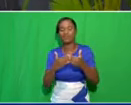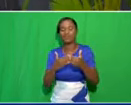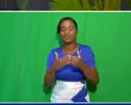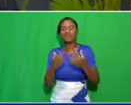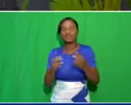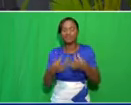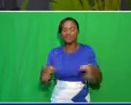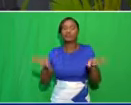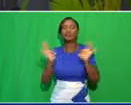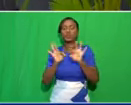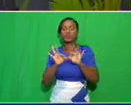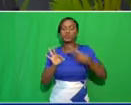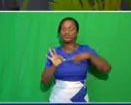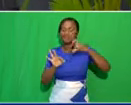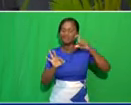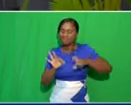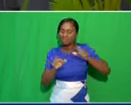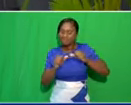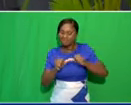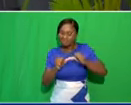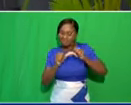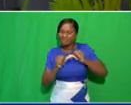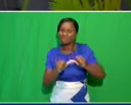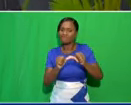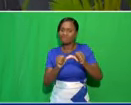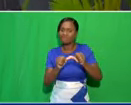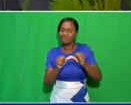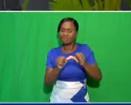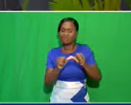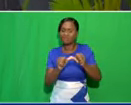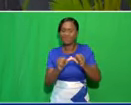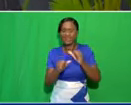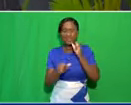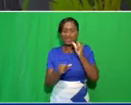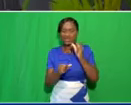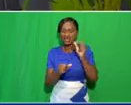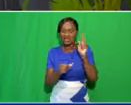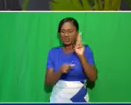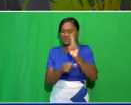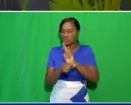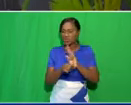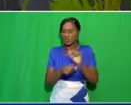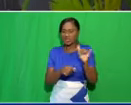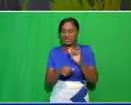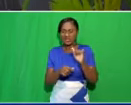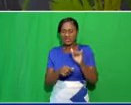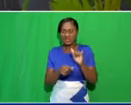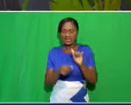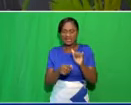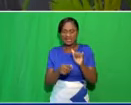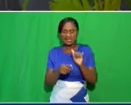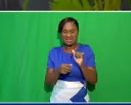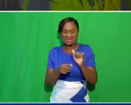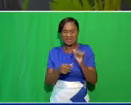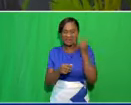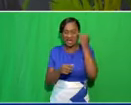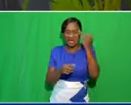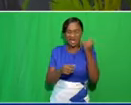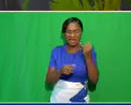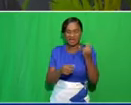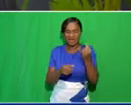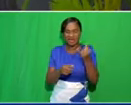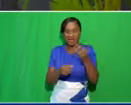we have to continually engage with ourselves and don't end up using the same wine bottles and throwing new